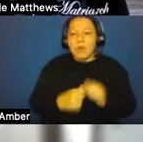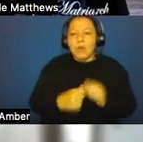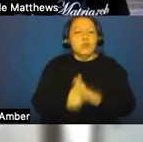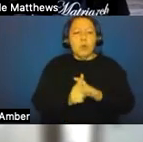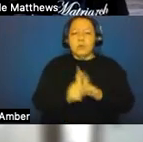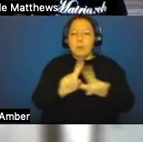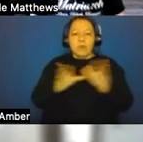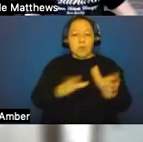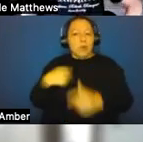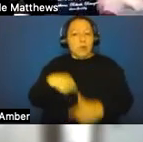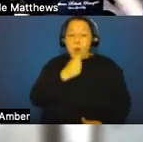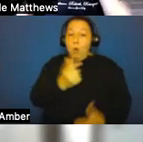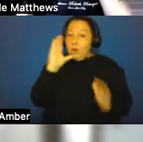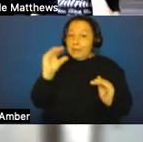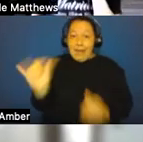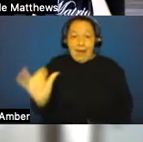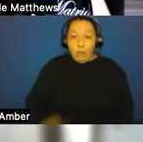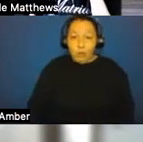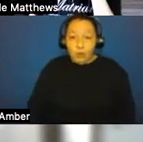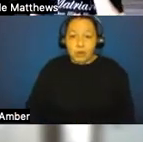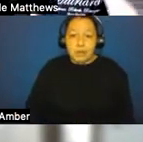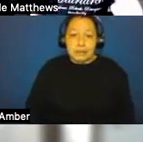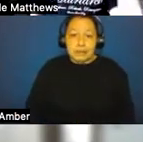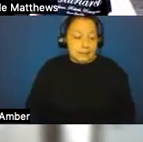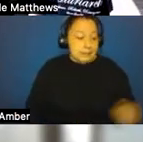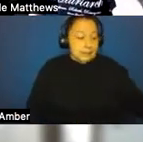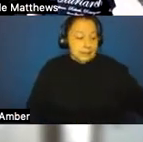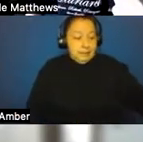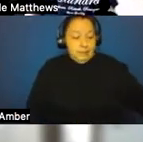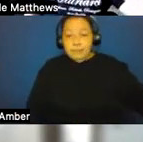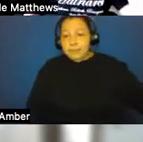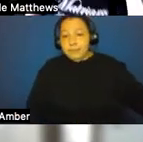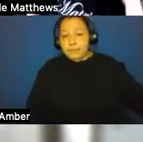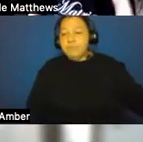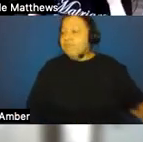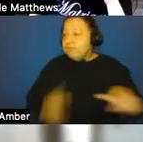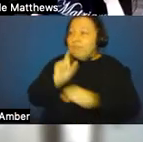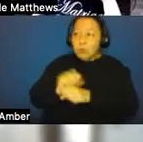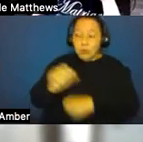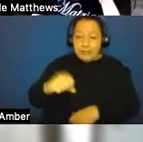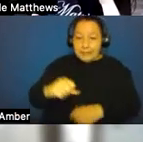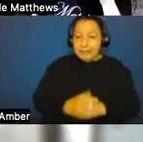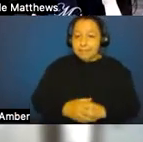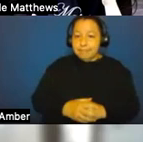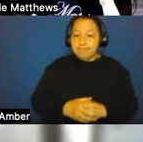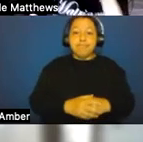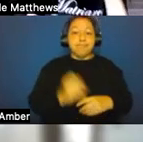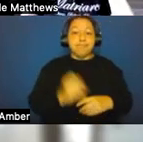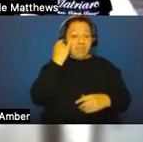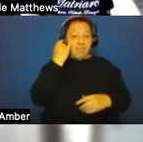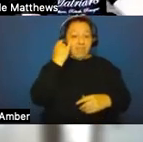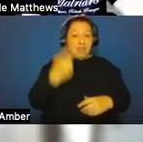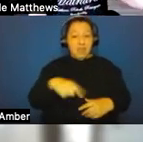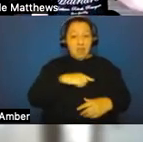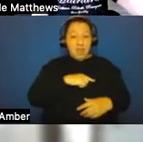either. Mm-hmm. Absolutely. And then if we look at ageism,